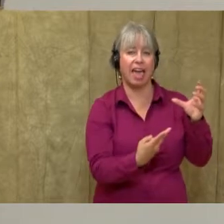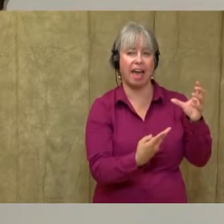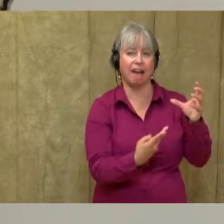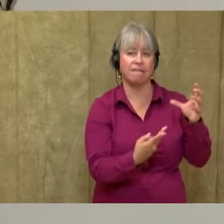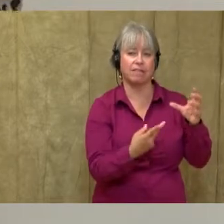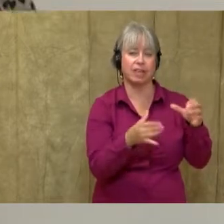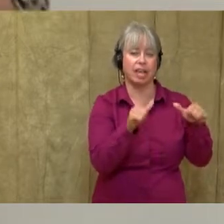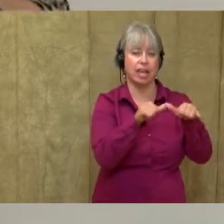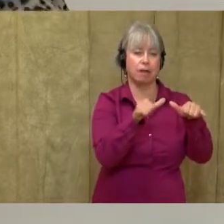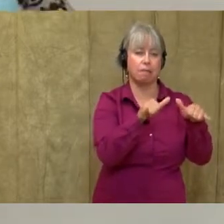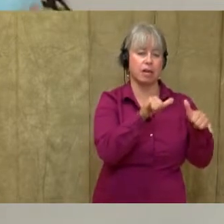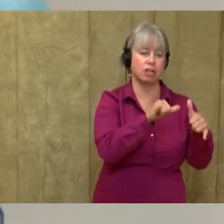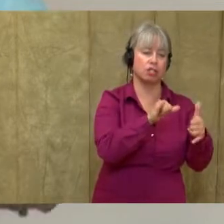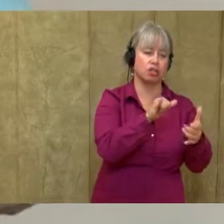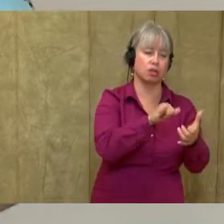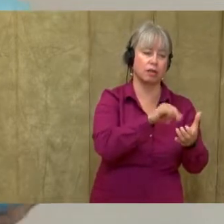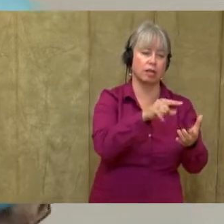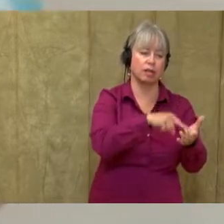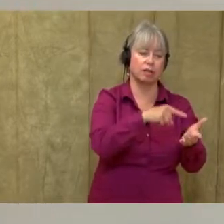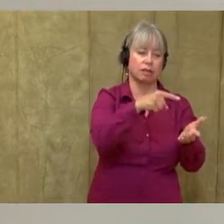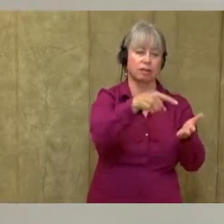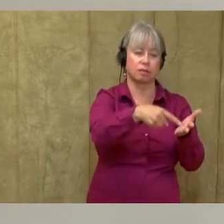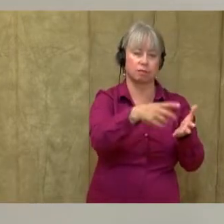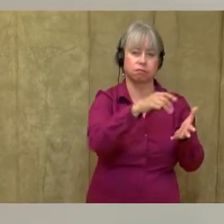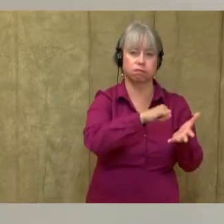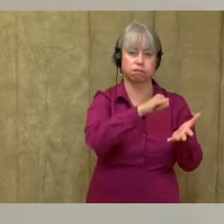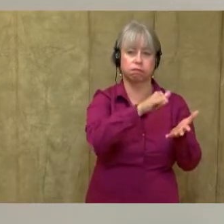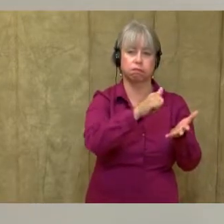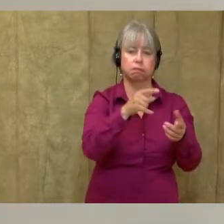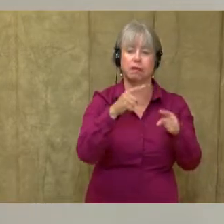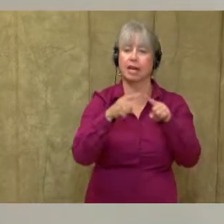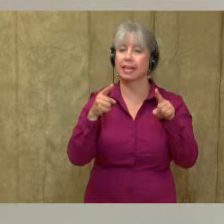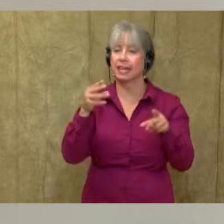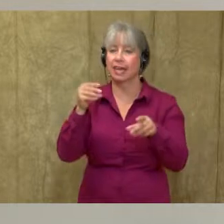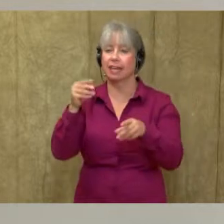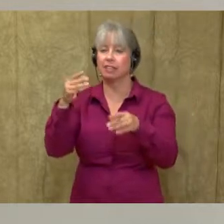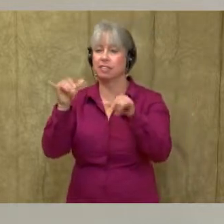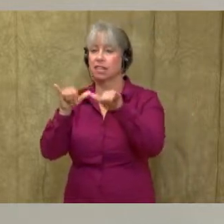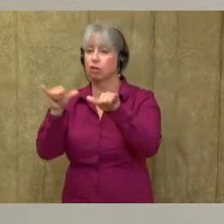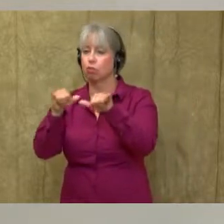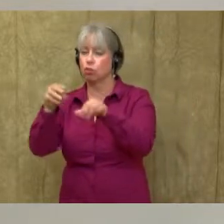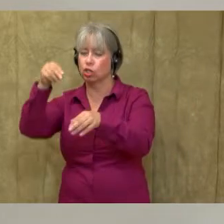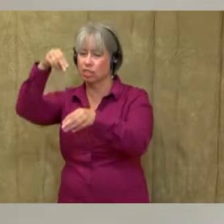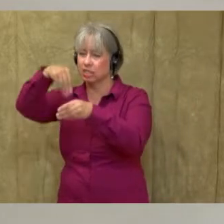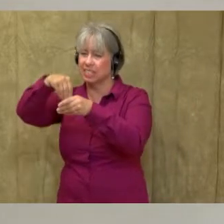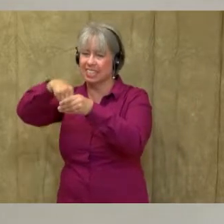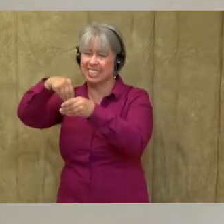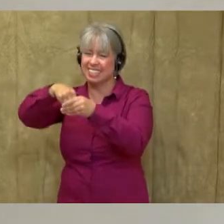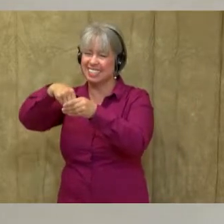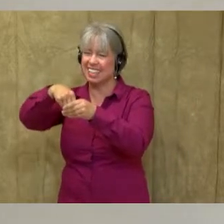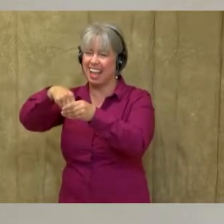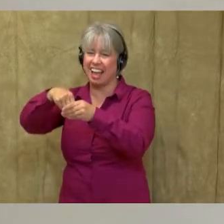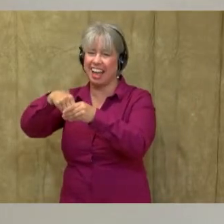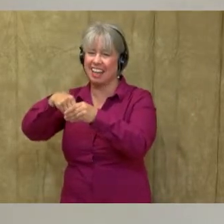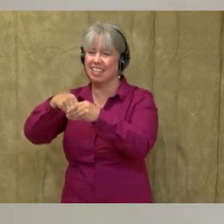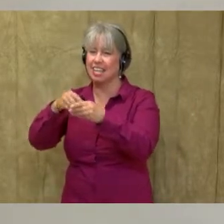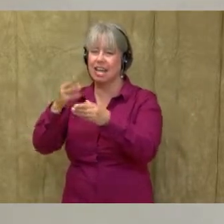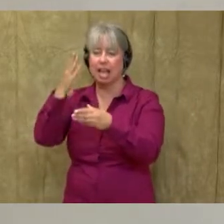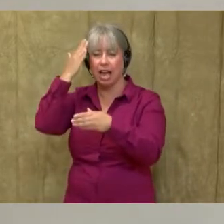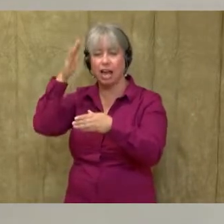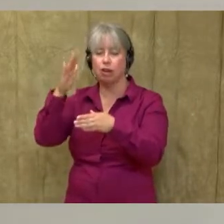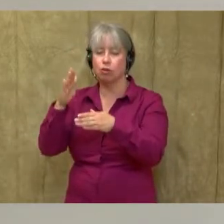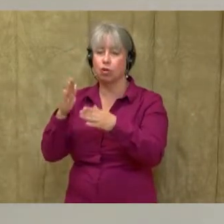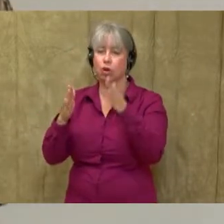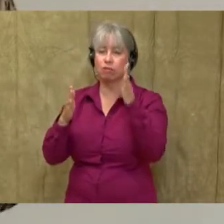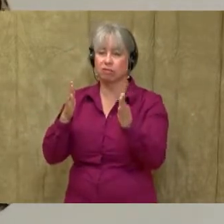measure from one edge to one edge, but I can't stick this ruler inside of this ball, and I can't really tell exactly where the edge is.